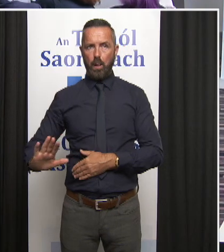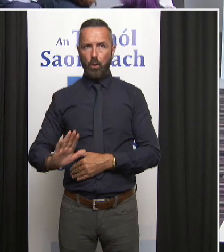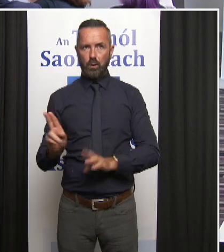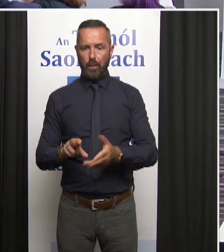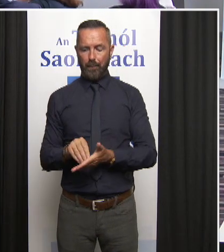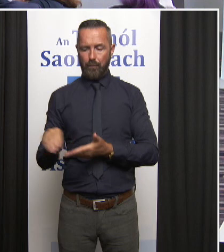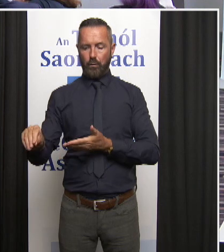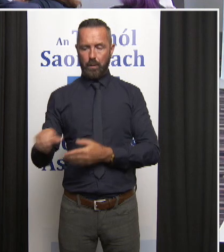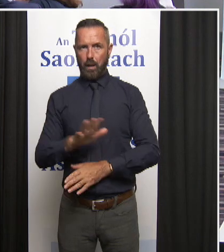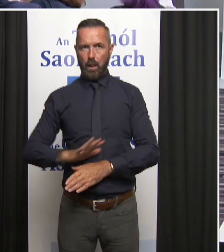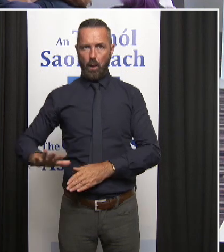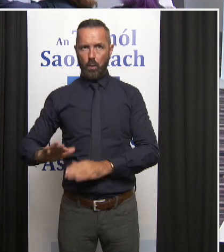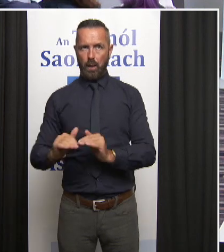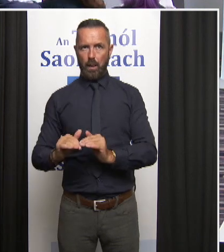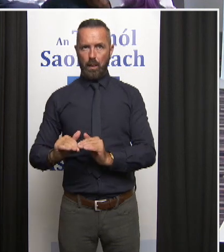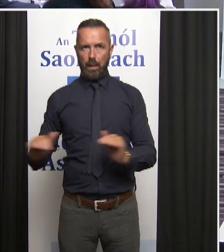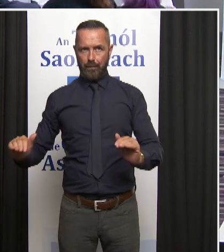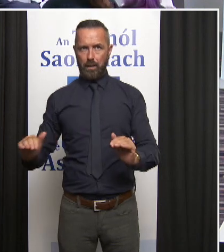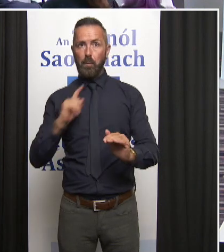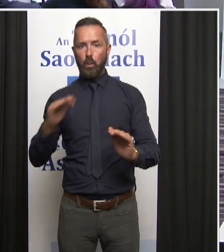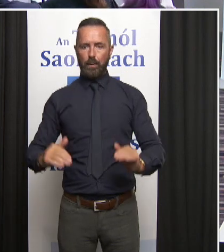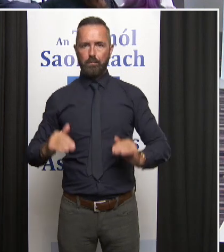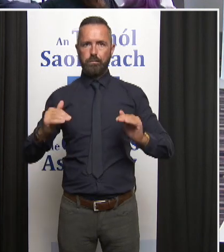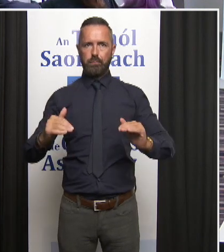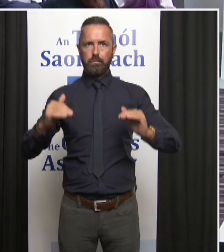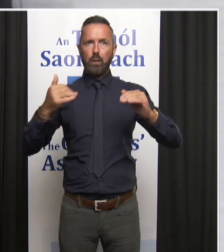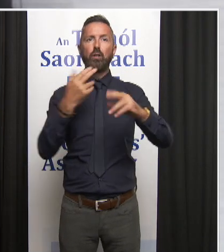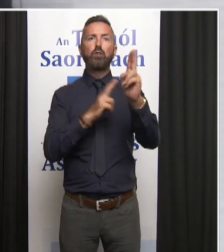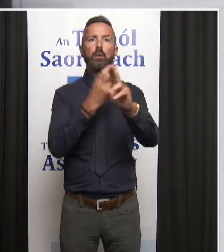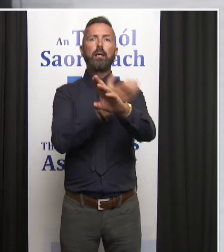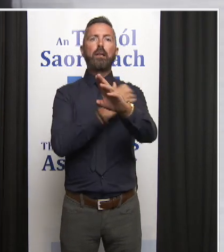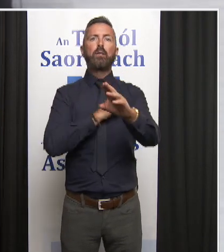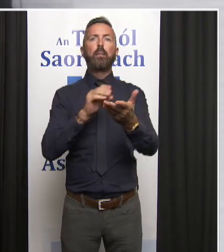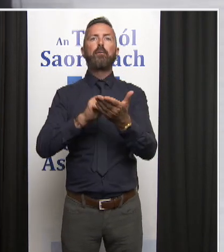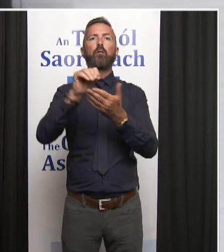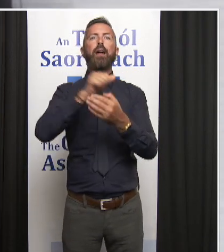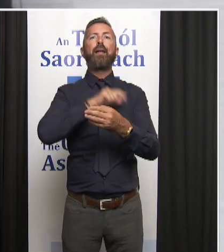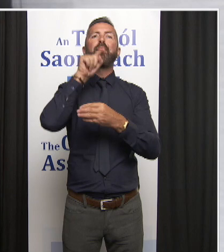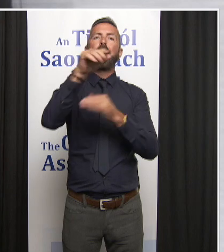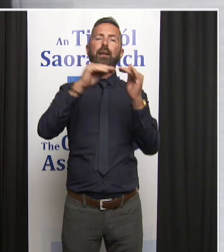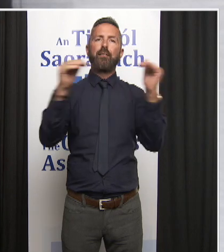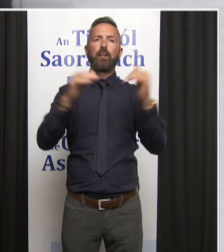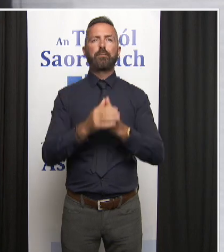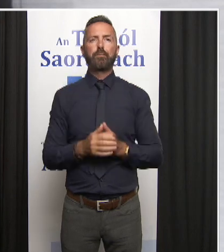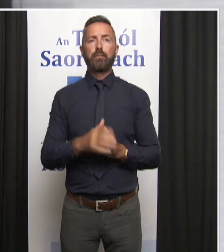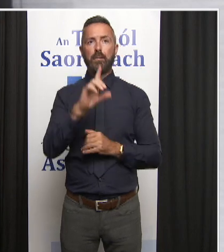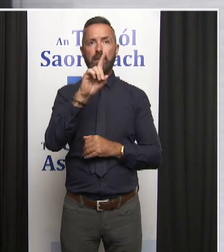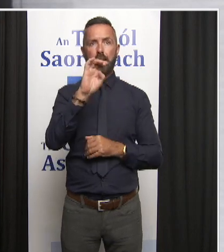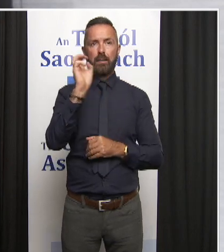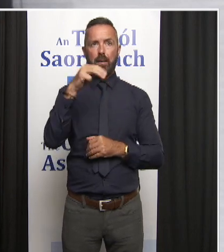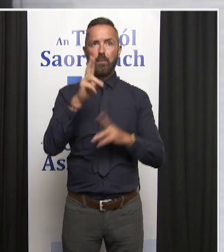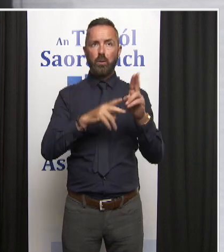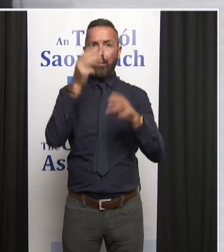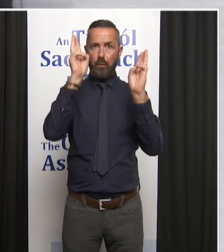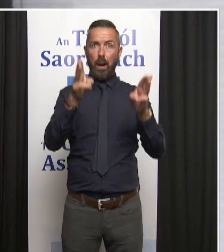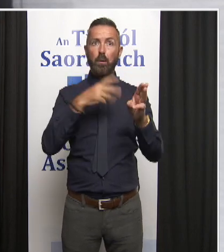level, and then as they go up in scale, they should continue. We thought that the DM should have power to propose new taxation,